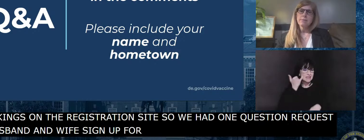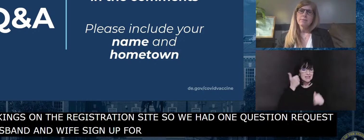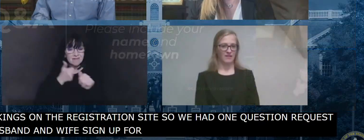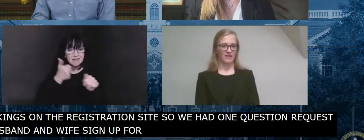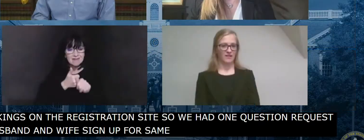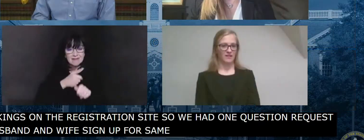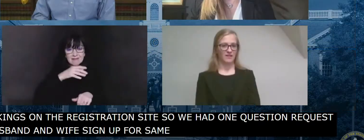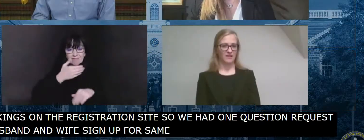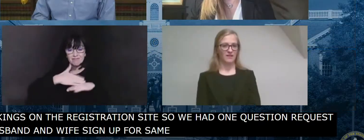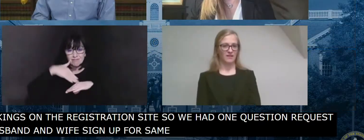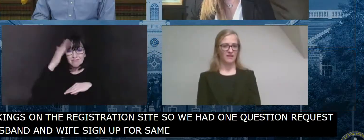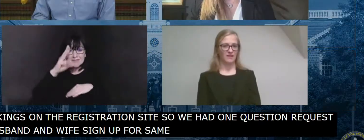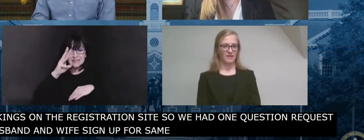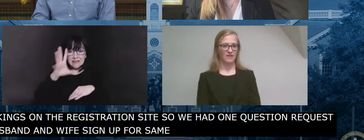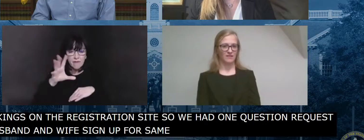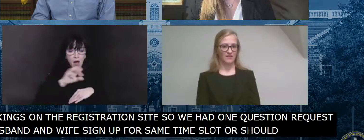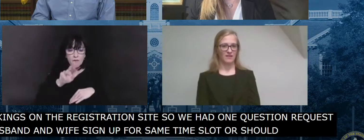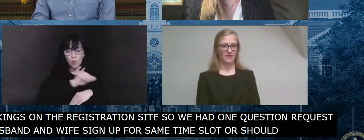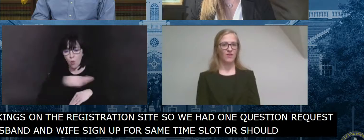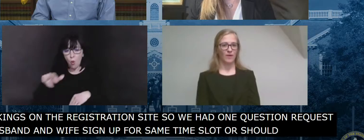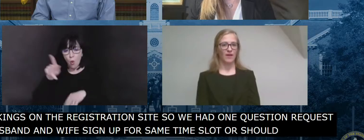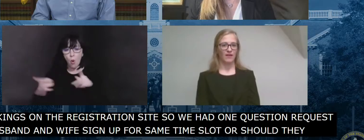they all register separately on the site?